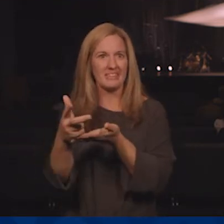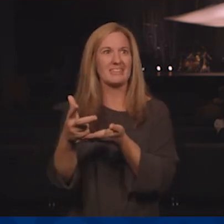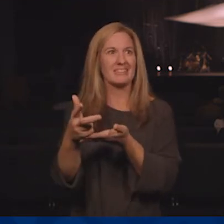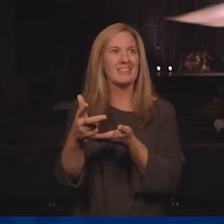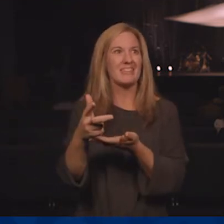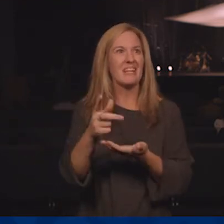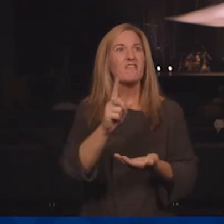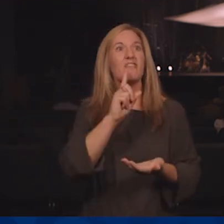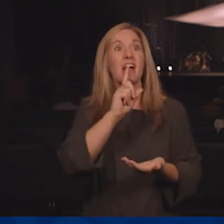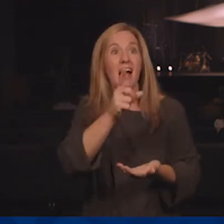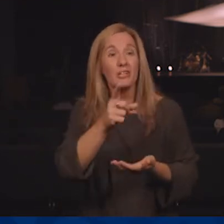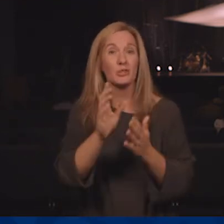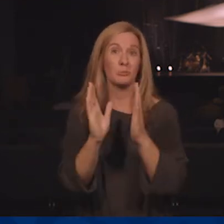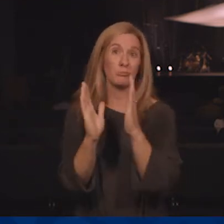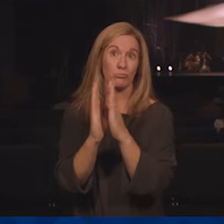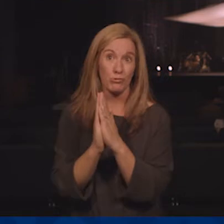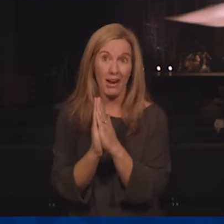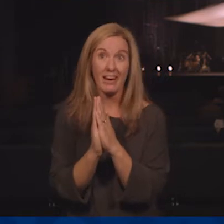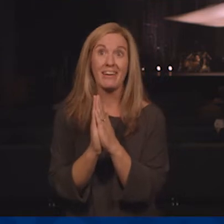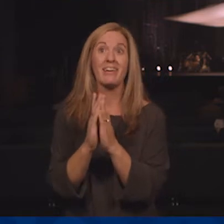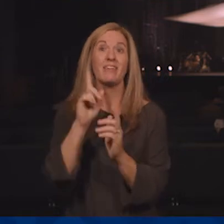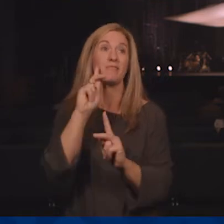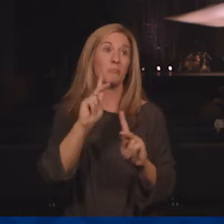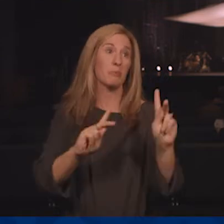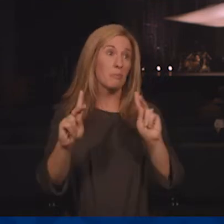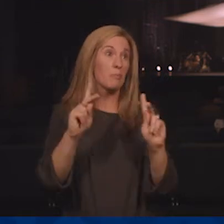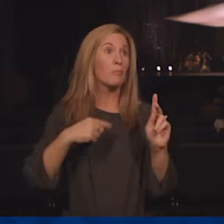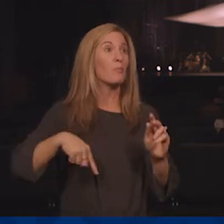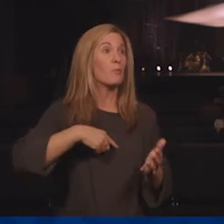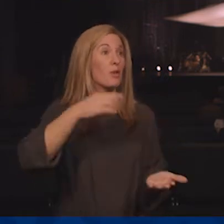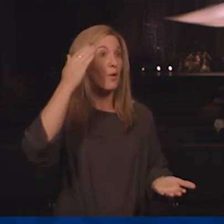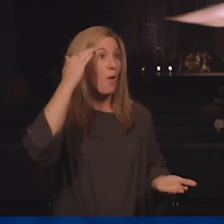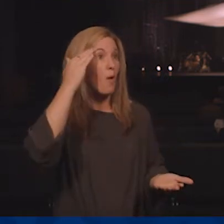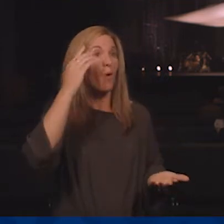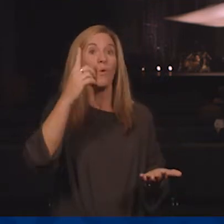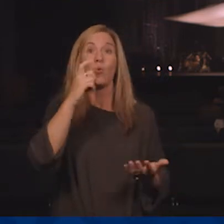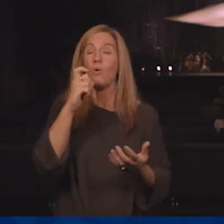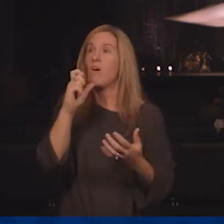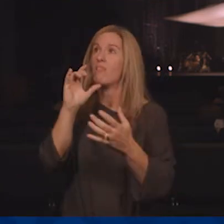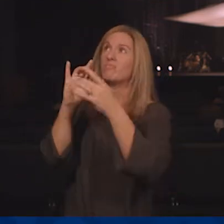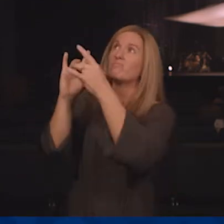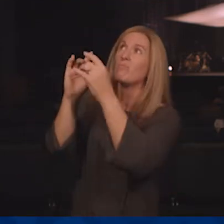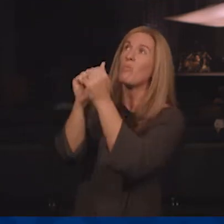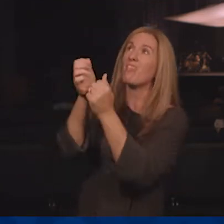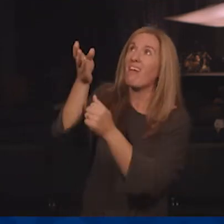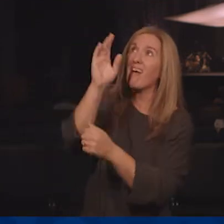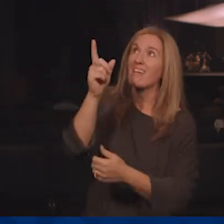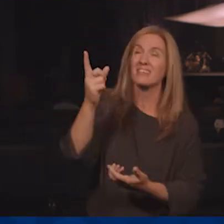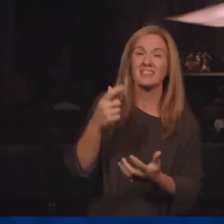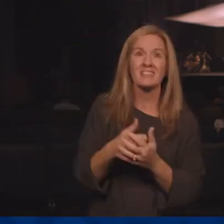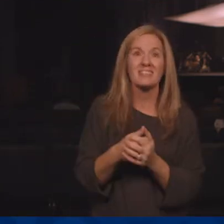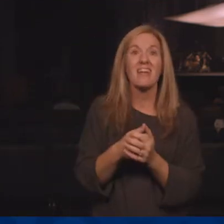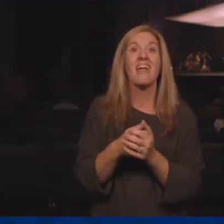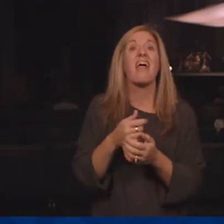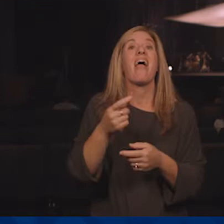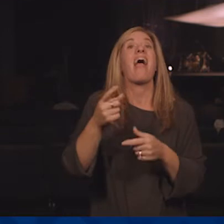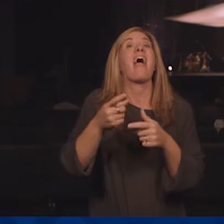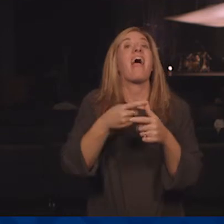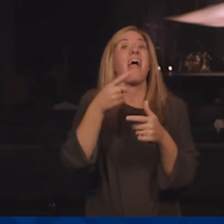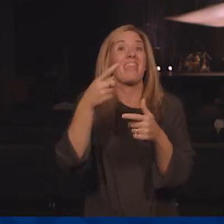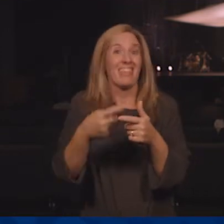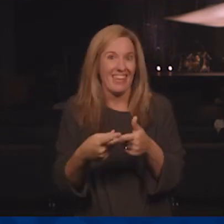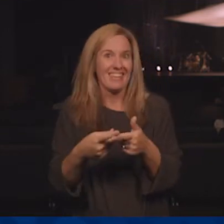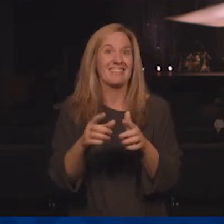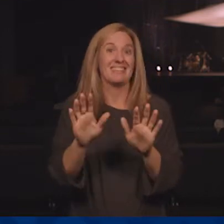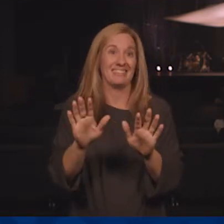actually praying for people that we know who are far from God. And then, this